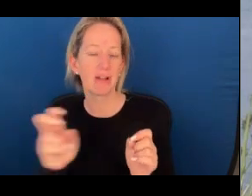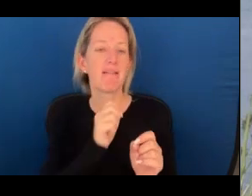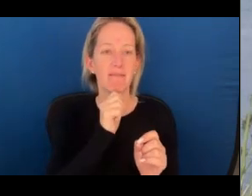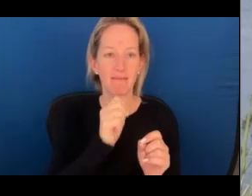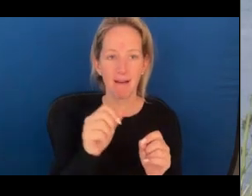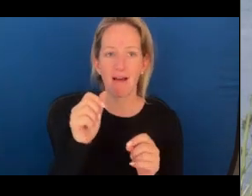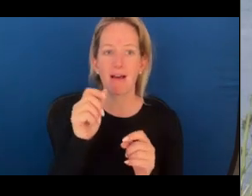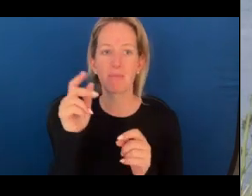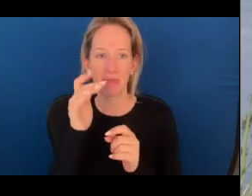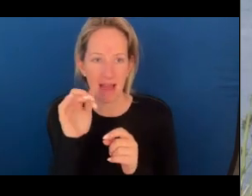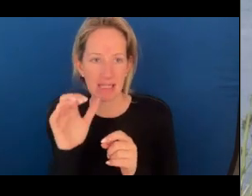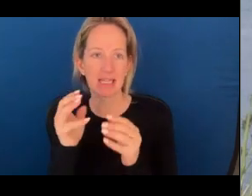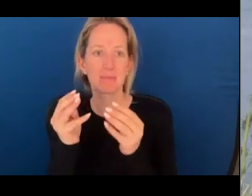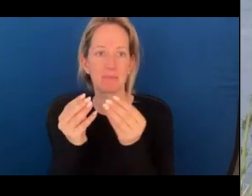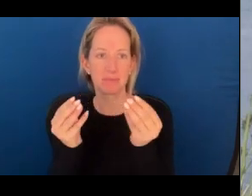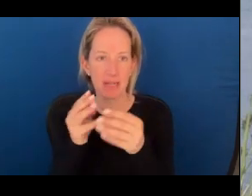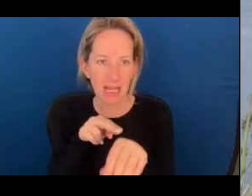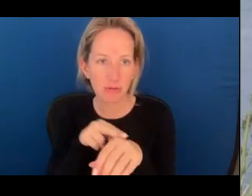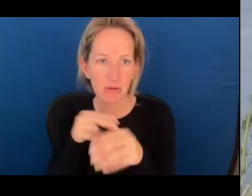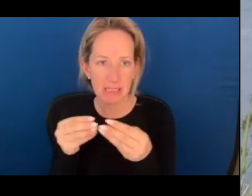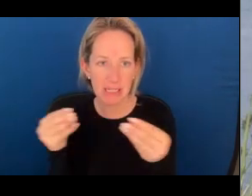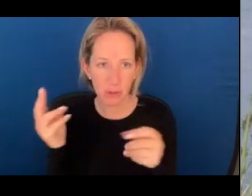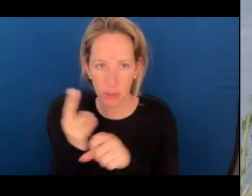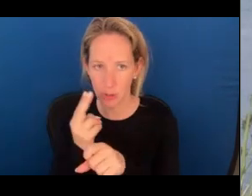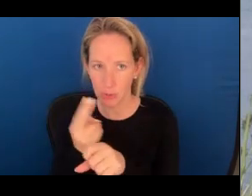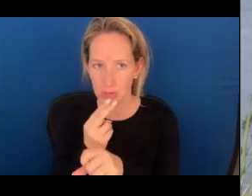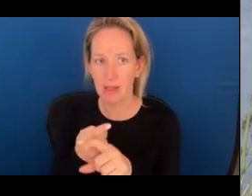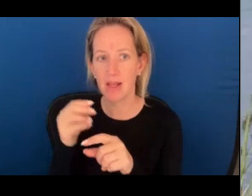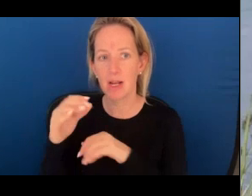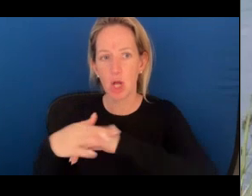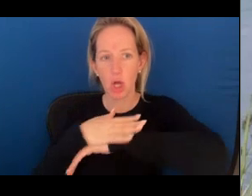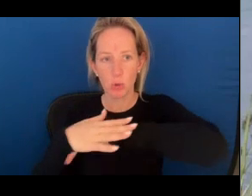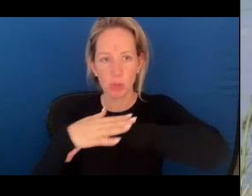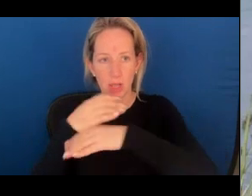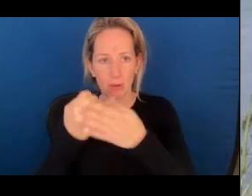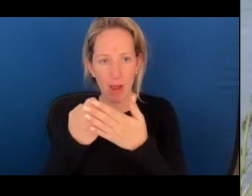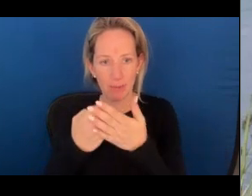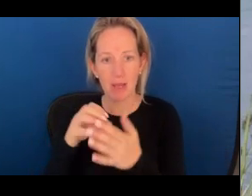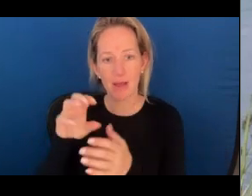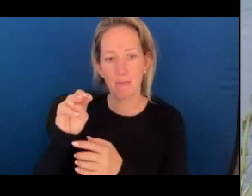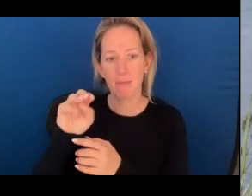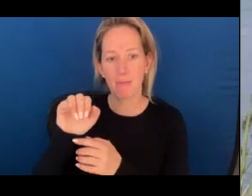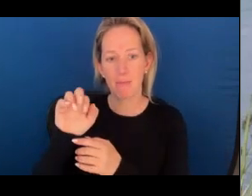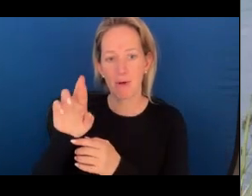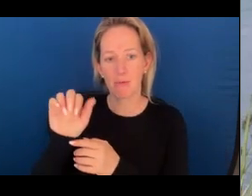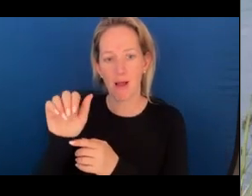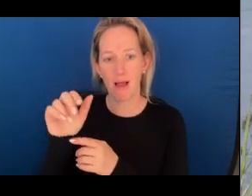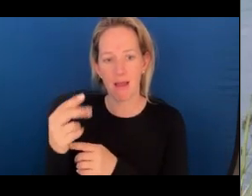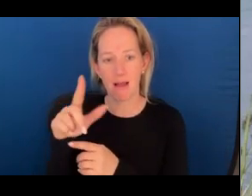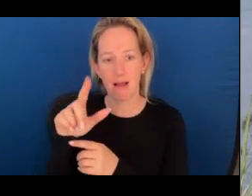use within the coastal zone economy. It's presented by Mariah Livernois.